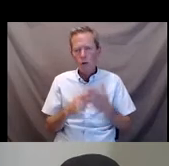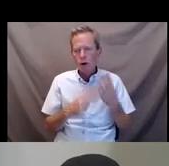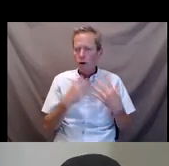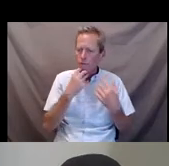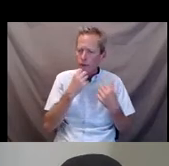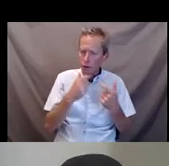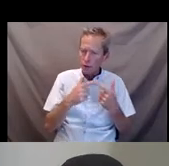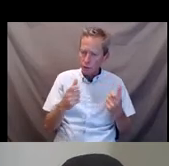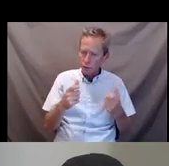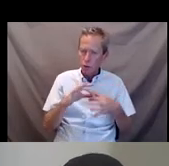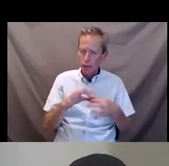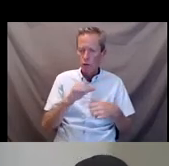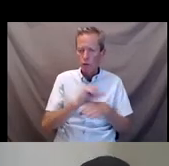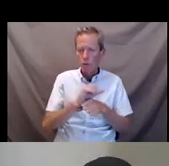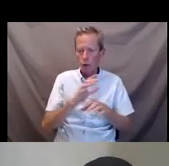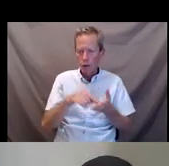employee compensation.